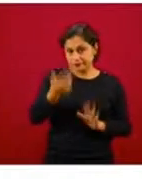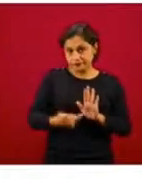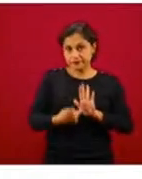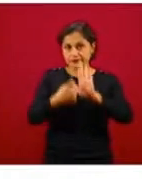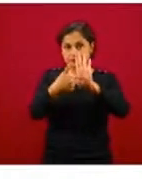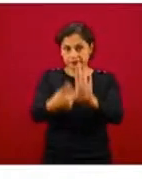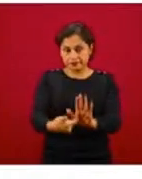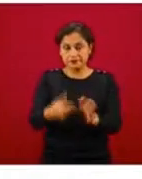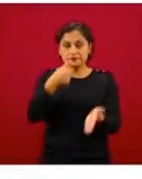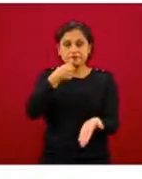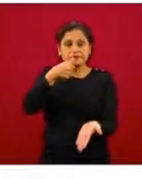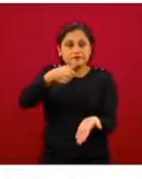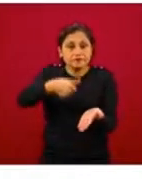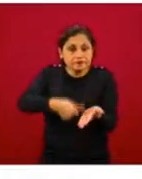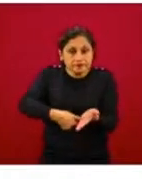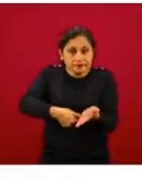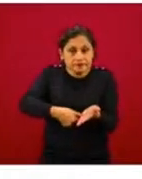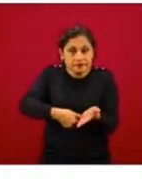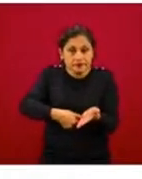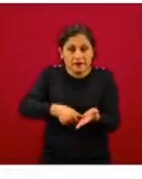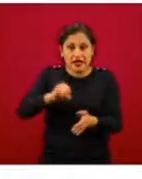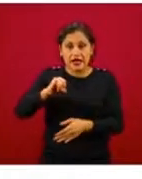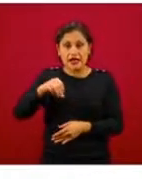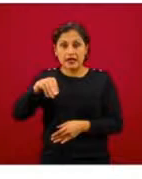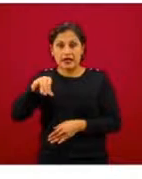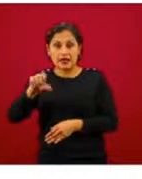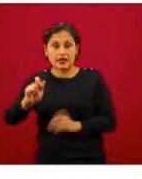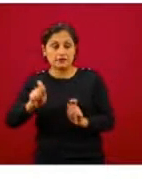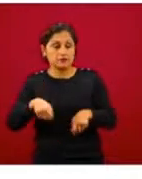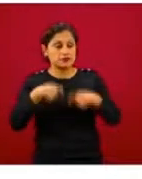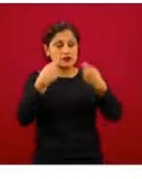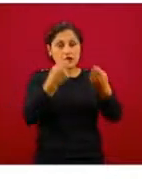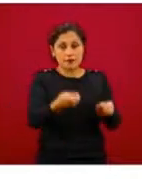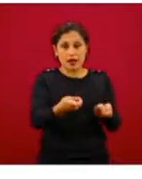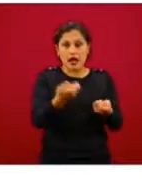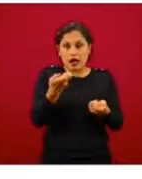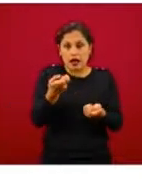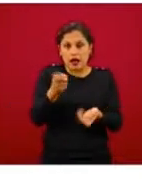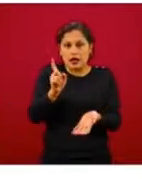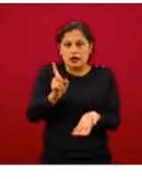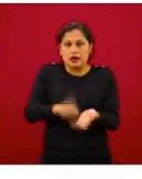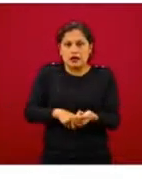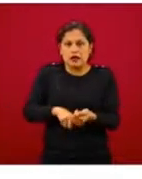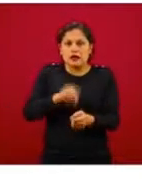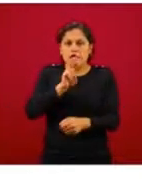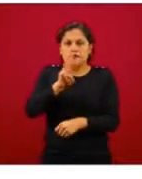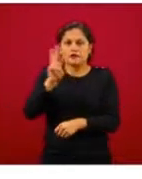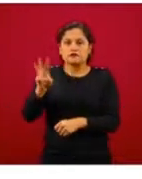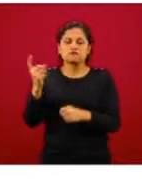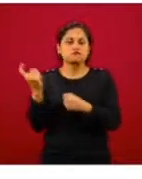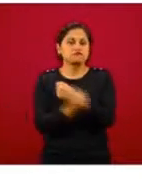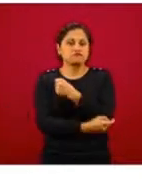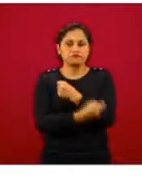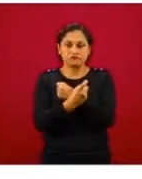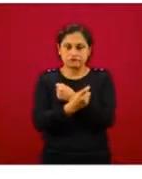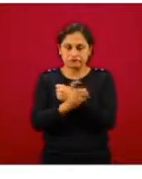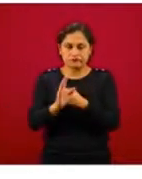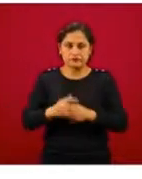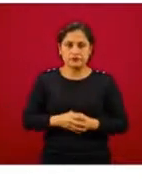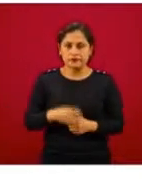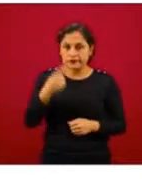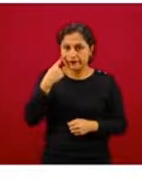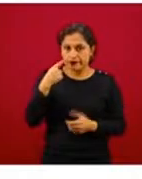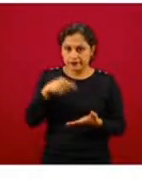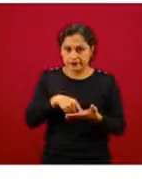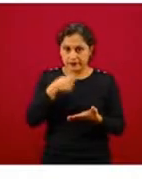I want to show you what the letter looks like that is sent out by Social Security automatically. And this